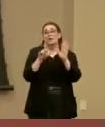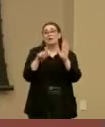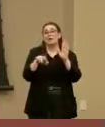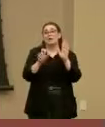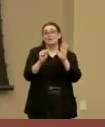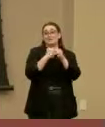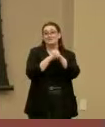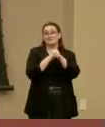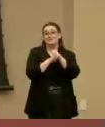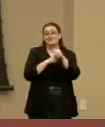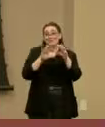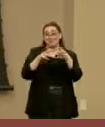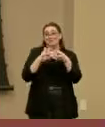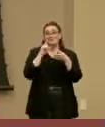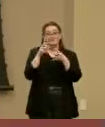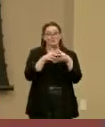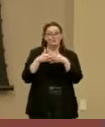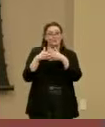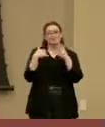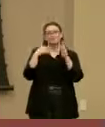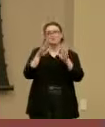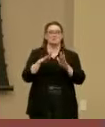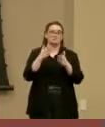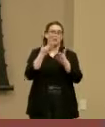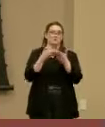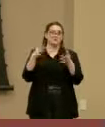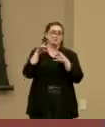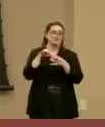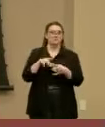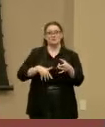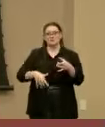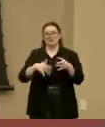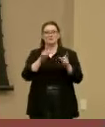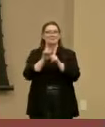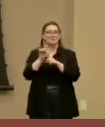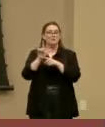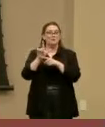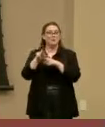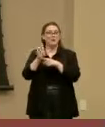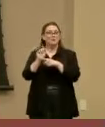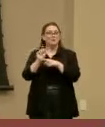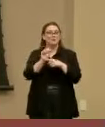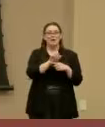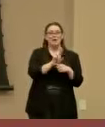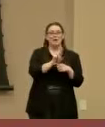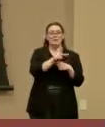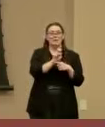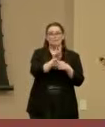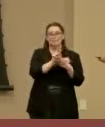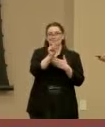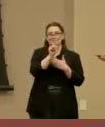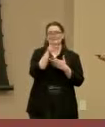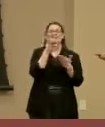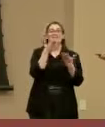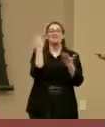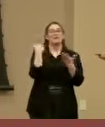nice handout on lupus and pregnancy. And then lupuspregnancy.org is from Duke University. This is supported by GSK and has a